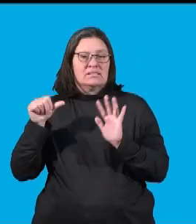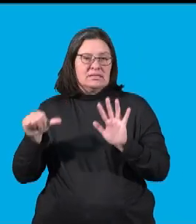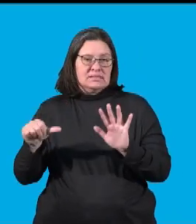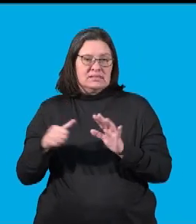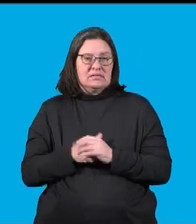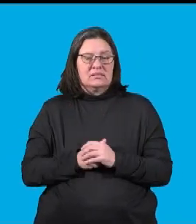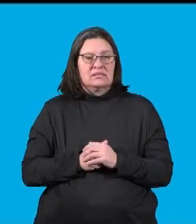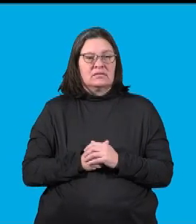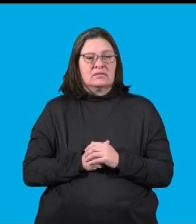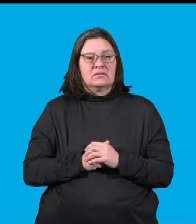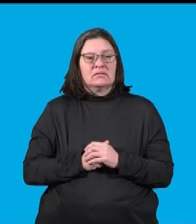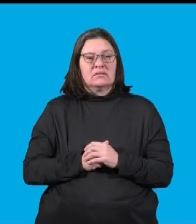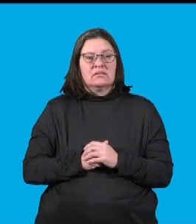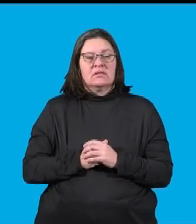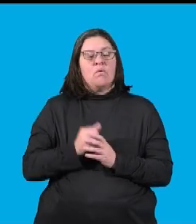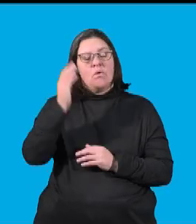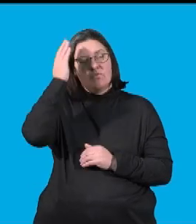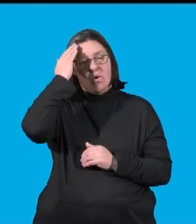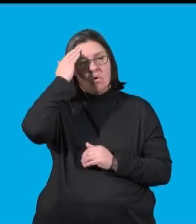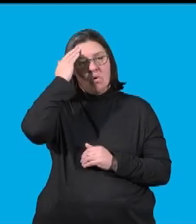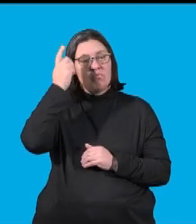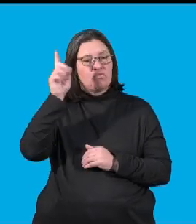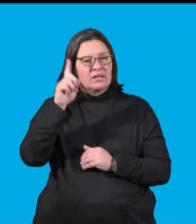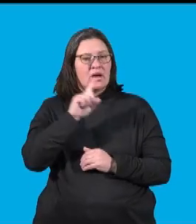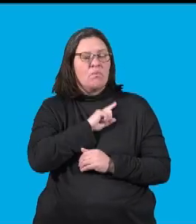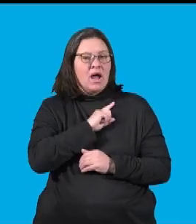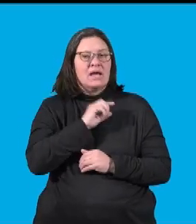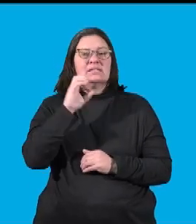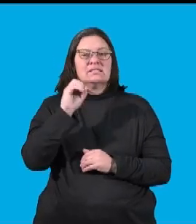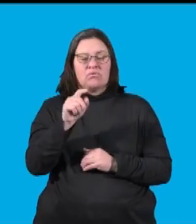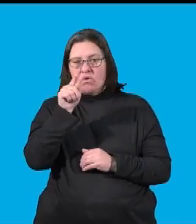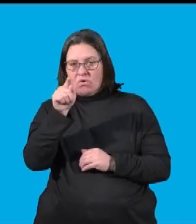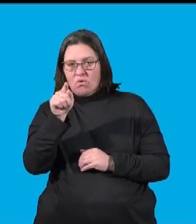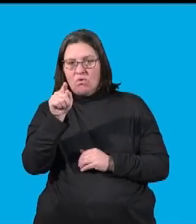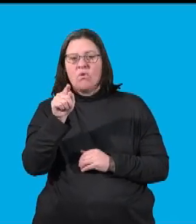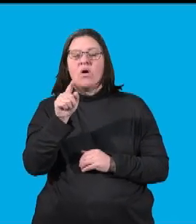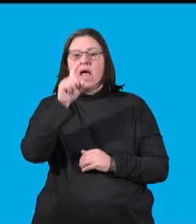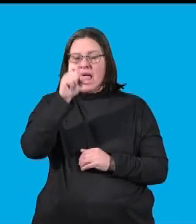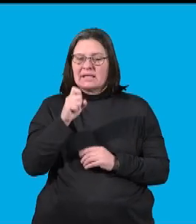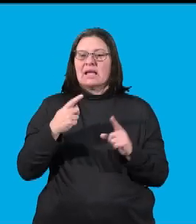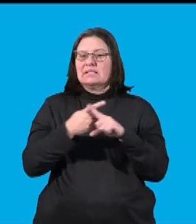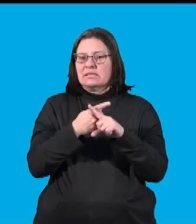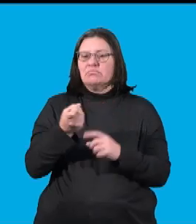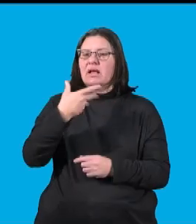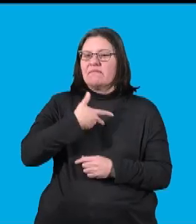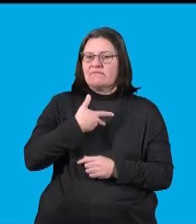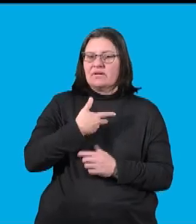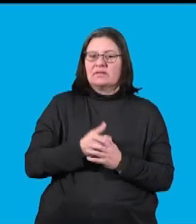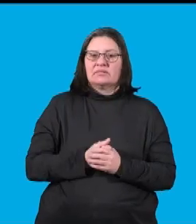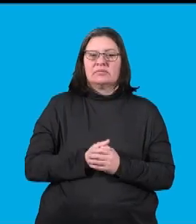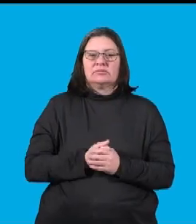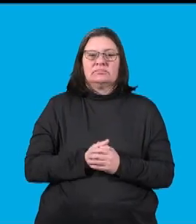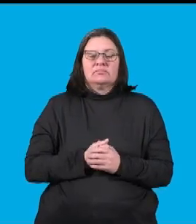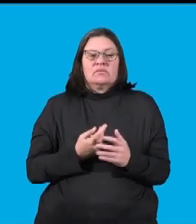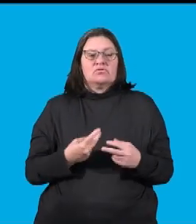equal to 6. Again, we know that we're right because, in fact, 0 was one of the x-intercepts. We were given